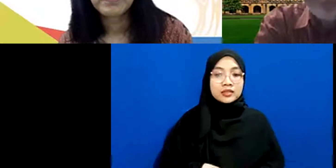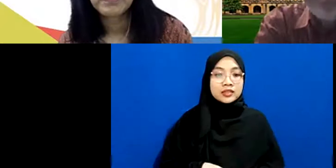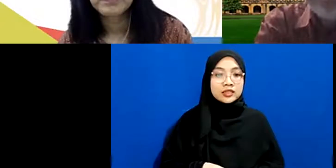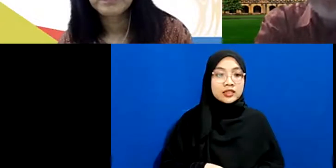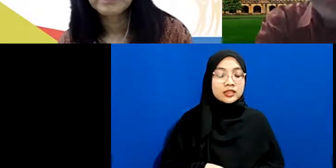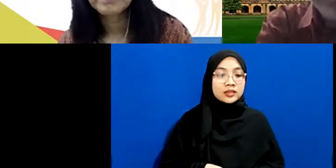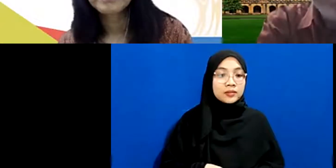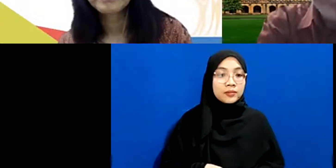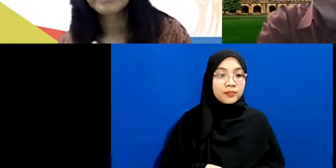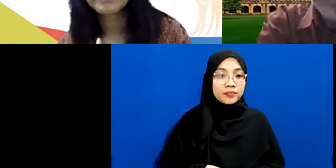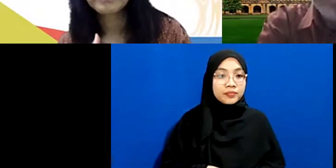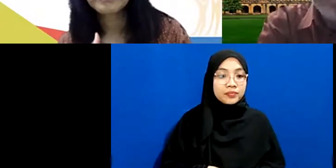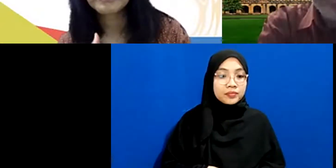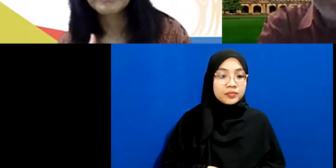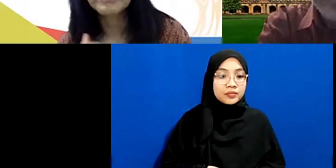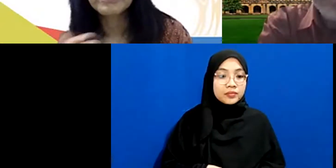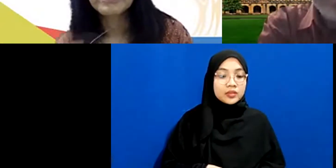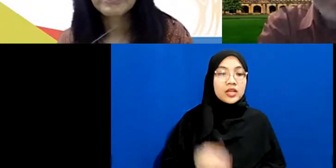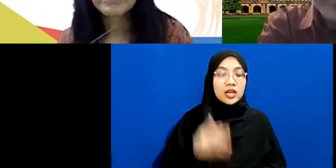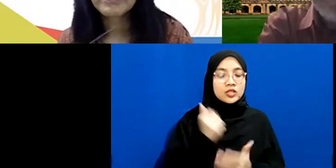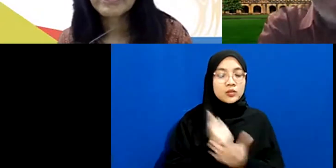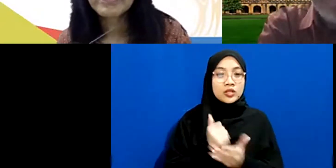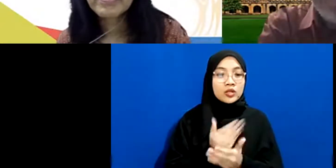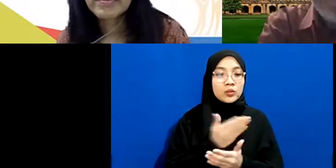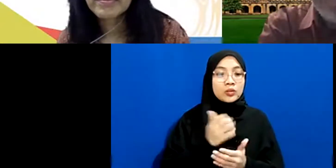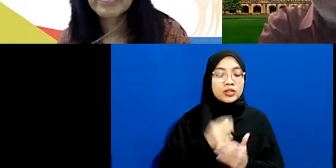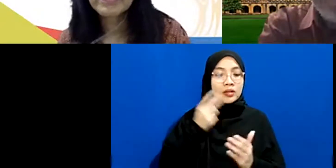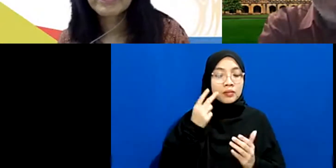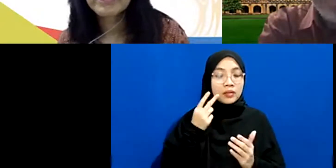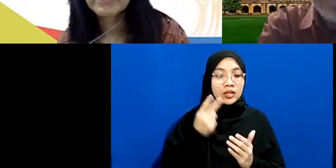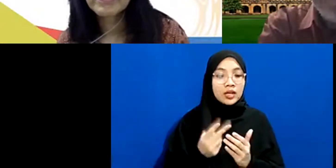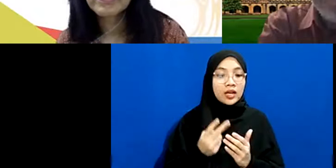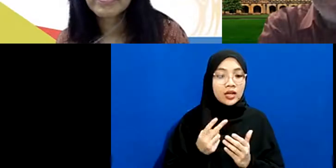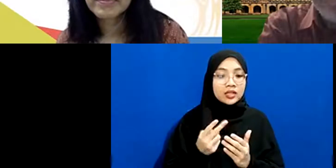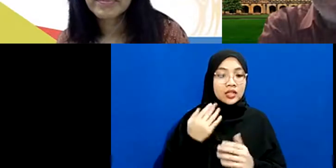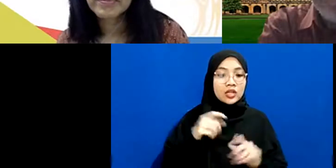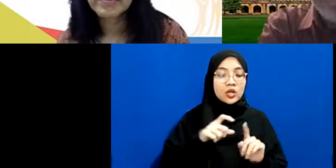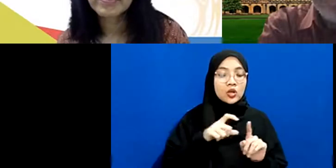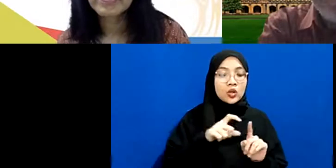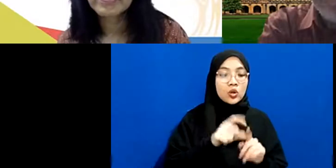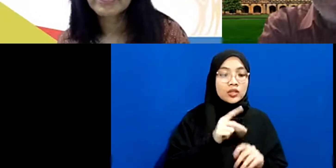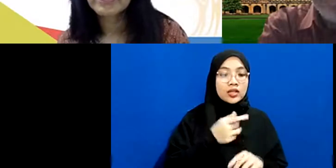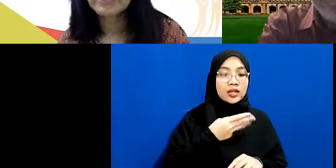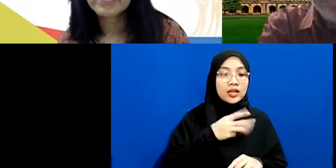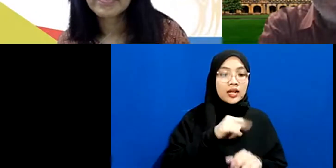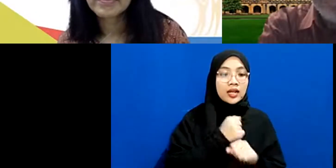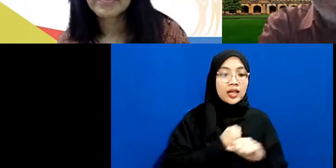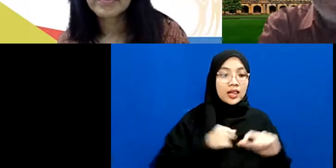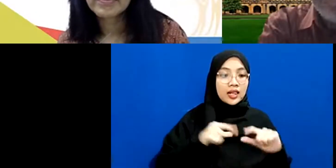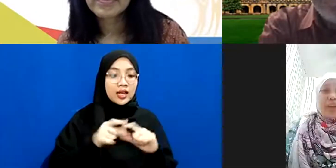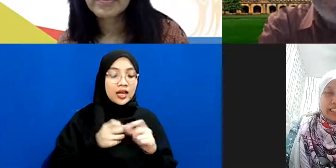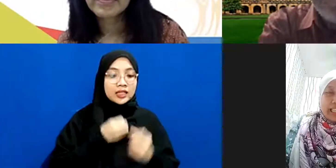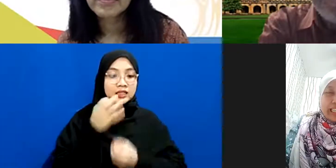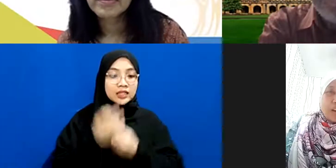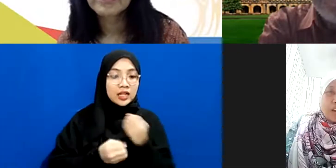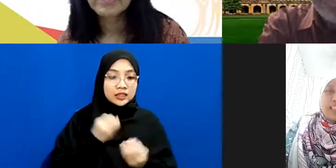if you can see our title, what Dr. Elga and Prof. Evans just mentioned now, that's actually what we are